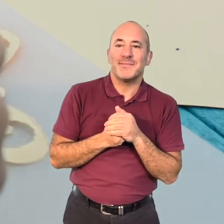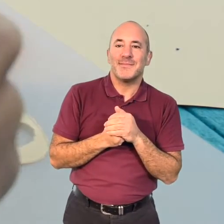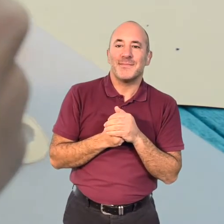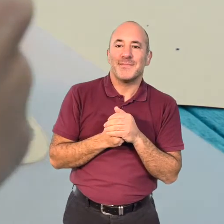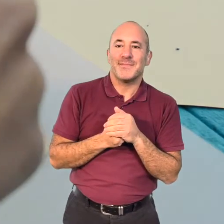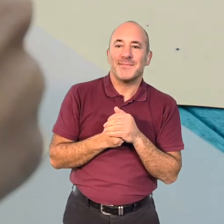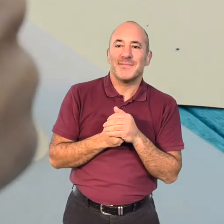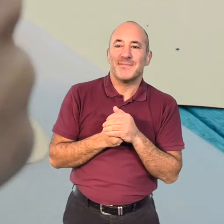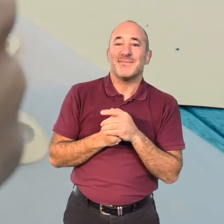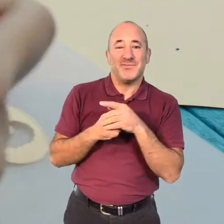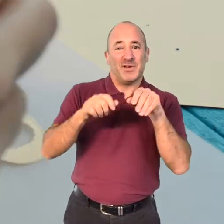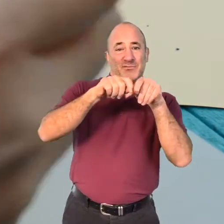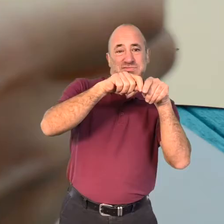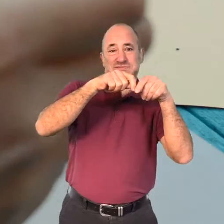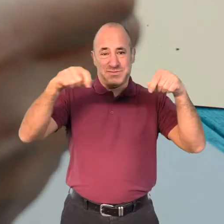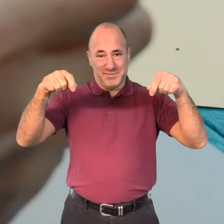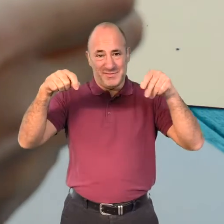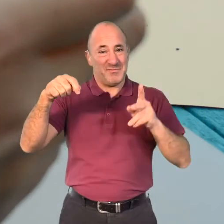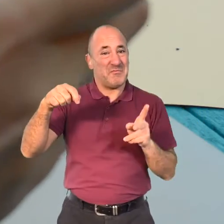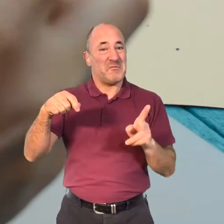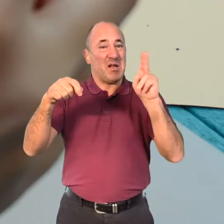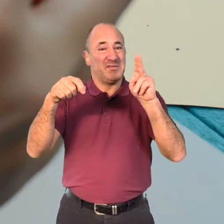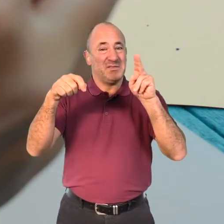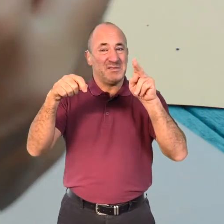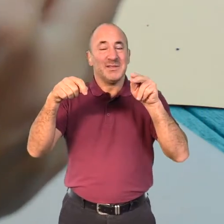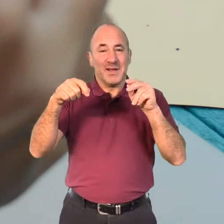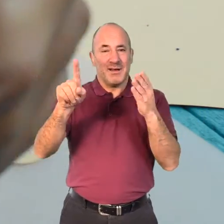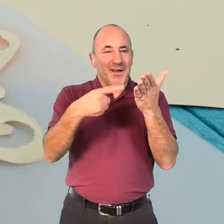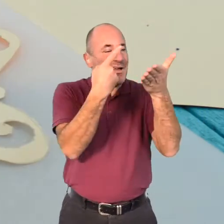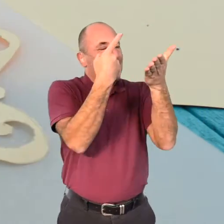And now I'm going to cut off a nice small piece of sellotape